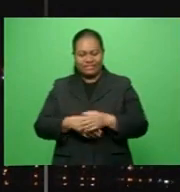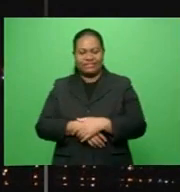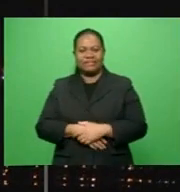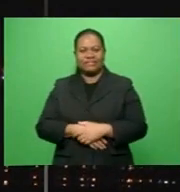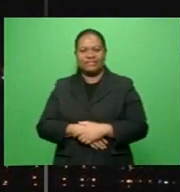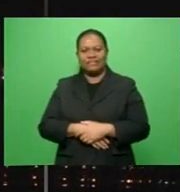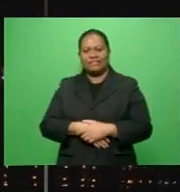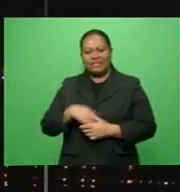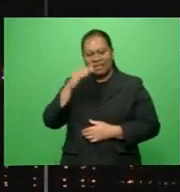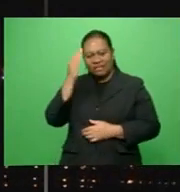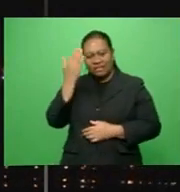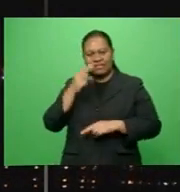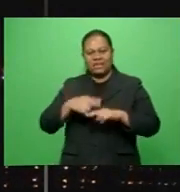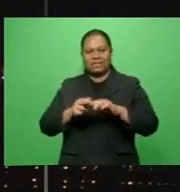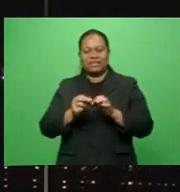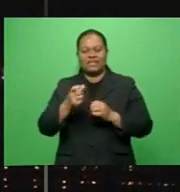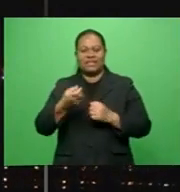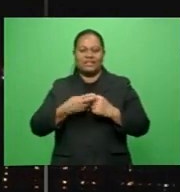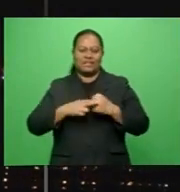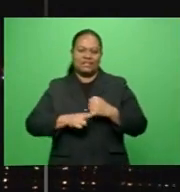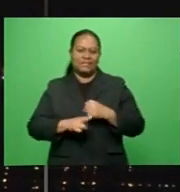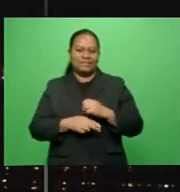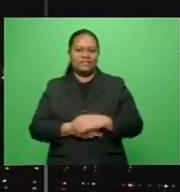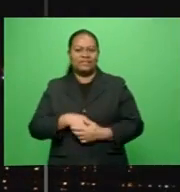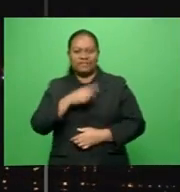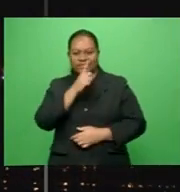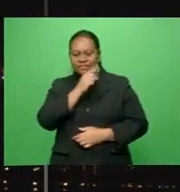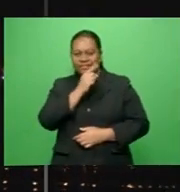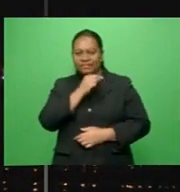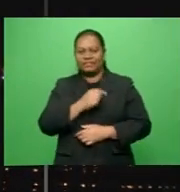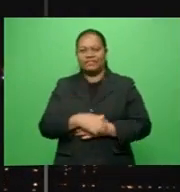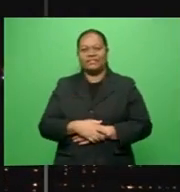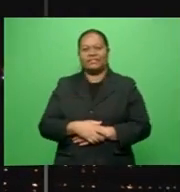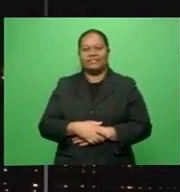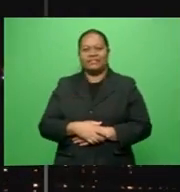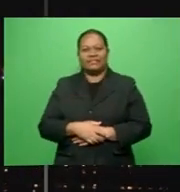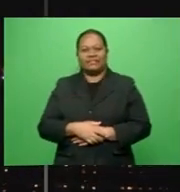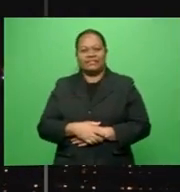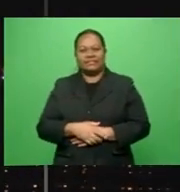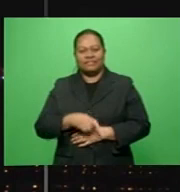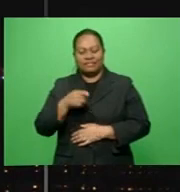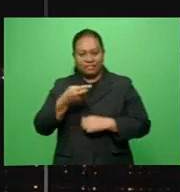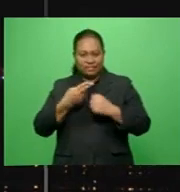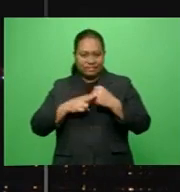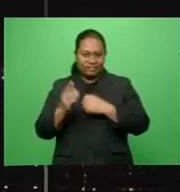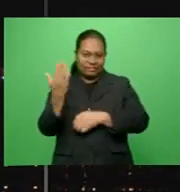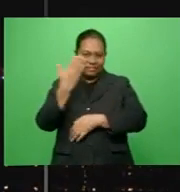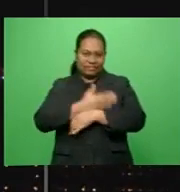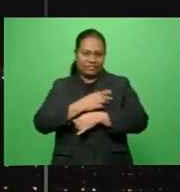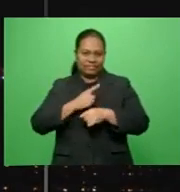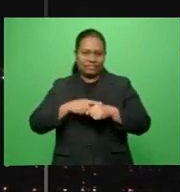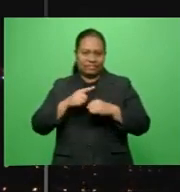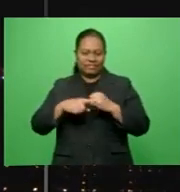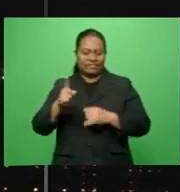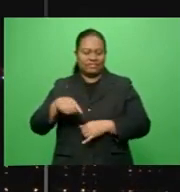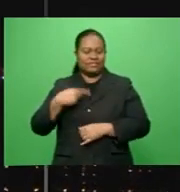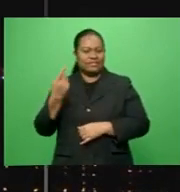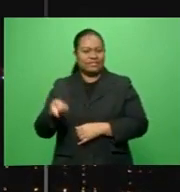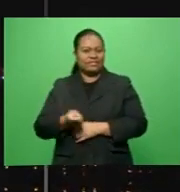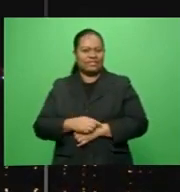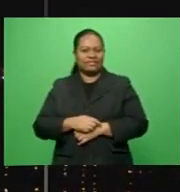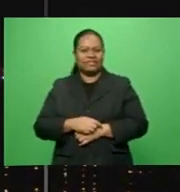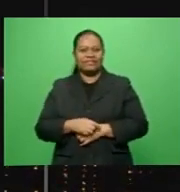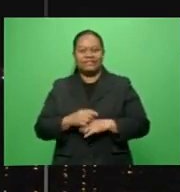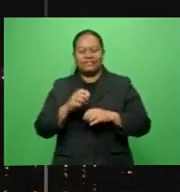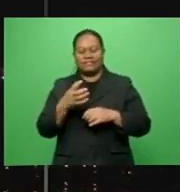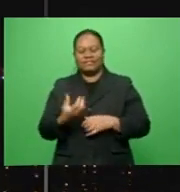fbcnews@fbc.com.fj via Facebook page FBC News and our Twitter page at FBC_news. That's your news for tonight. Until tomorrow, from the team and I,